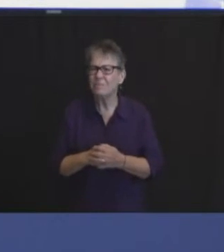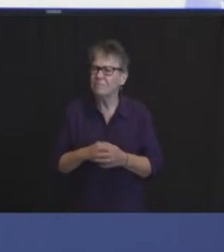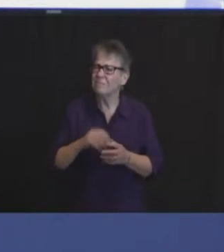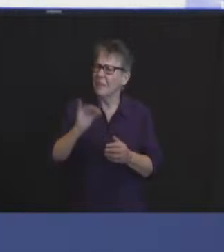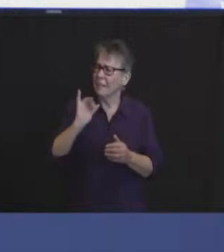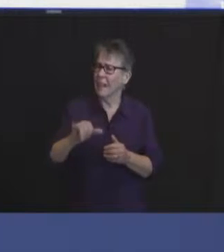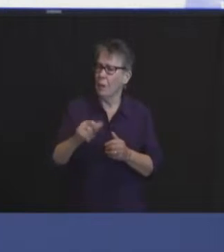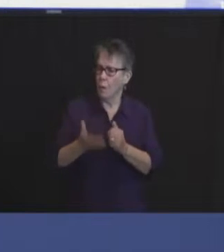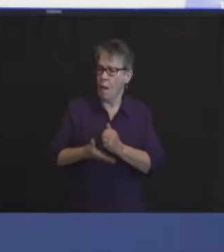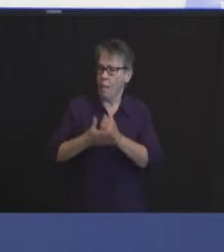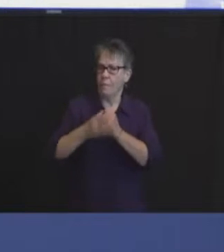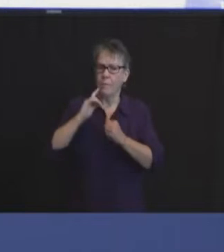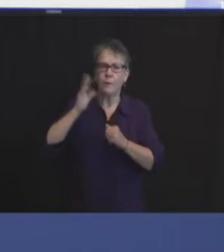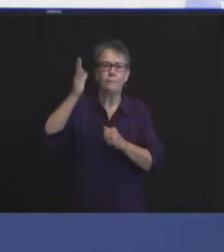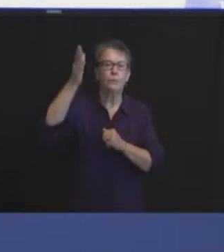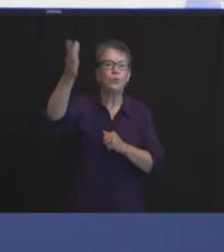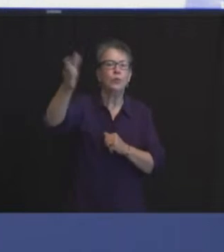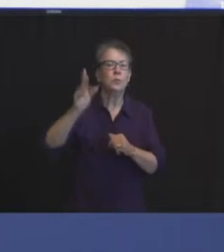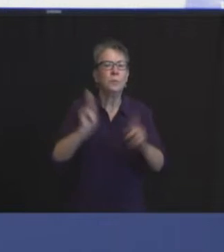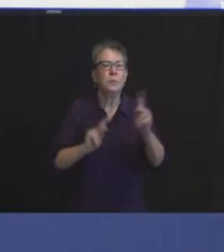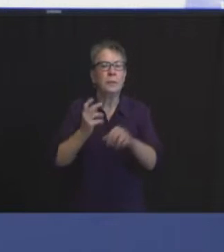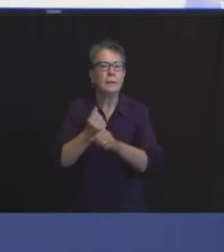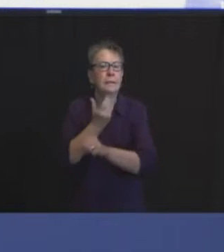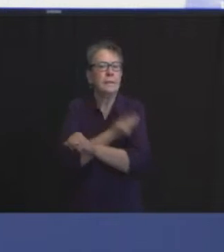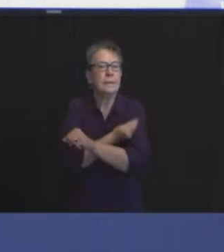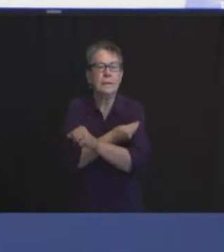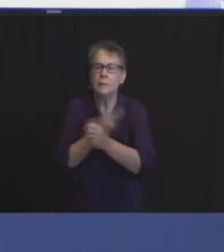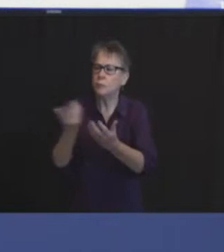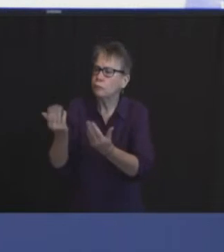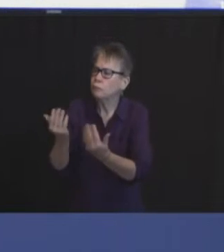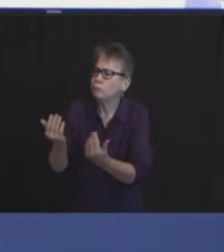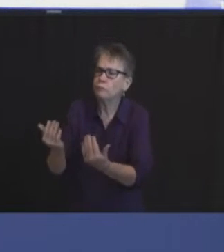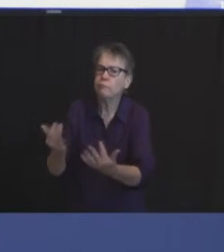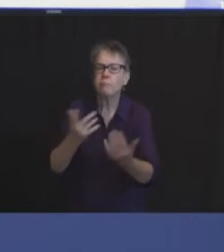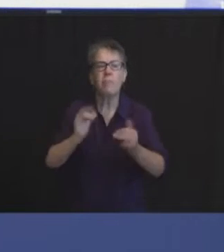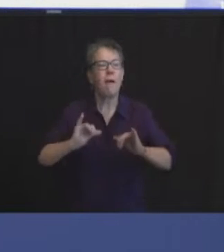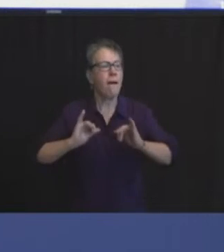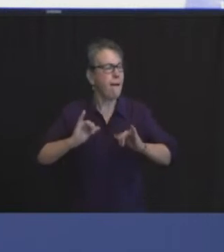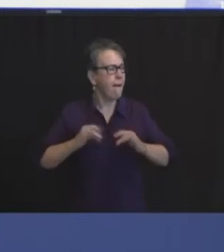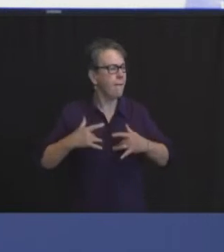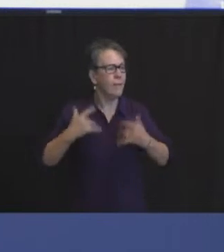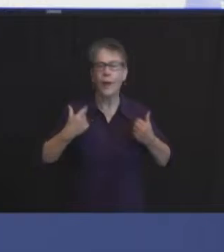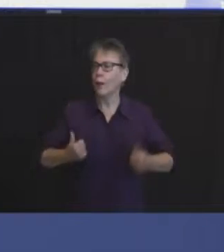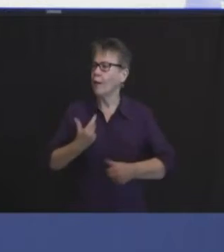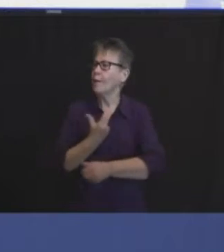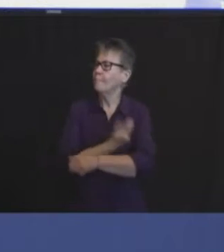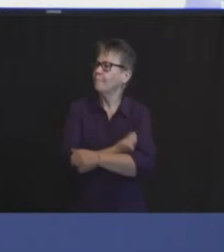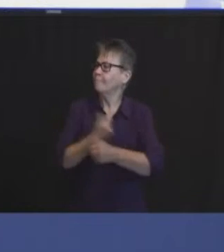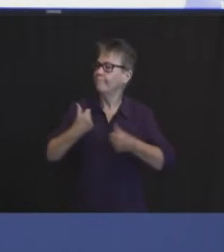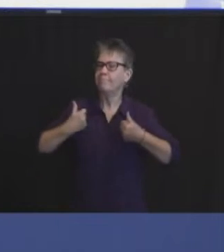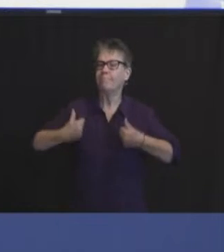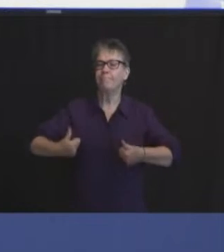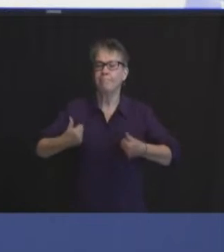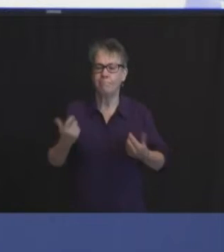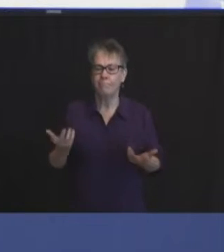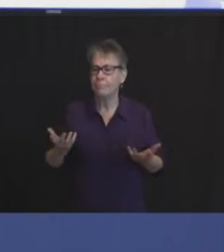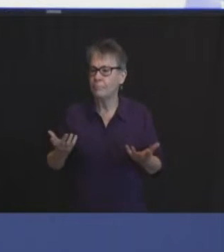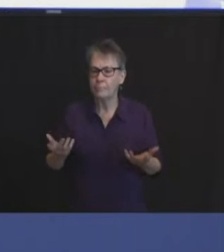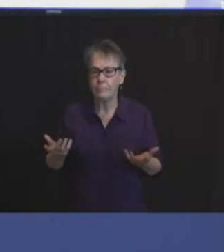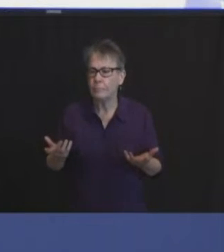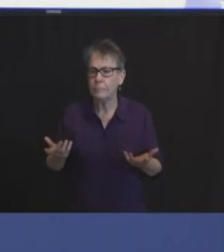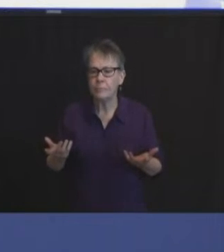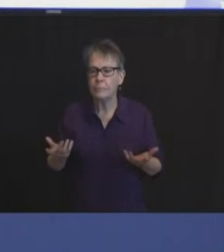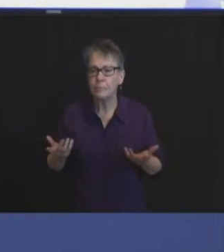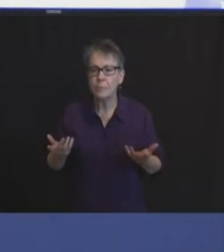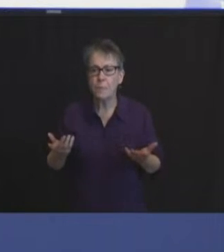get vaccinated. And this is not a situation where if you don't show up now, you will never get vaccinated. Everyone will get